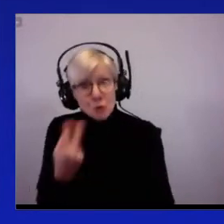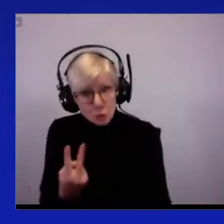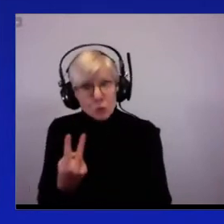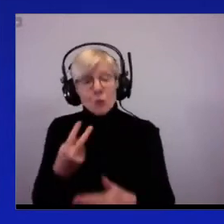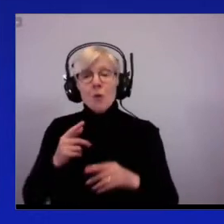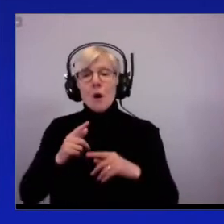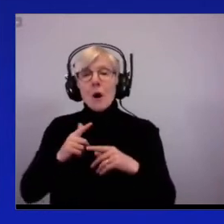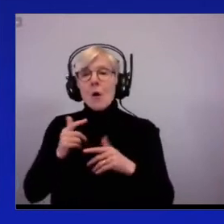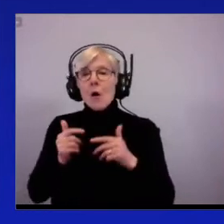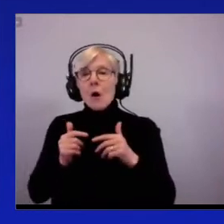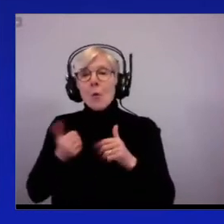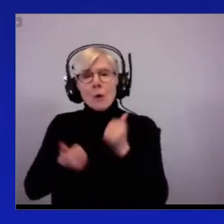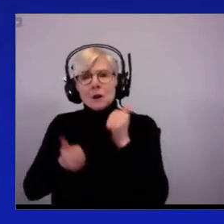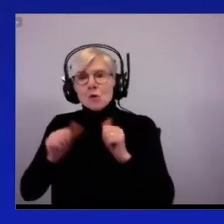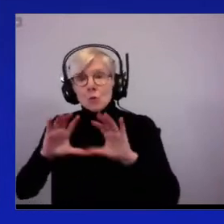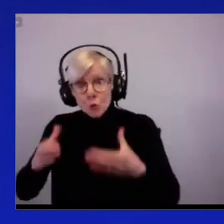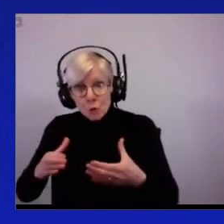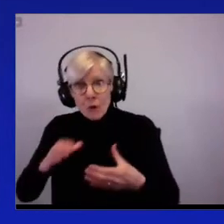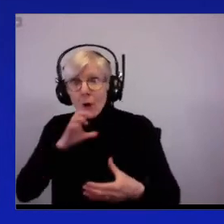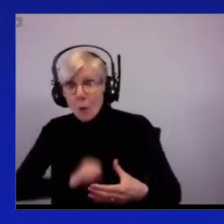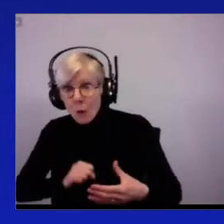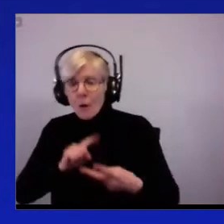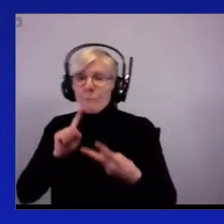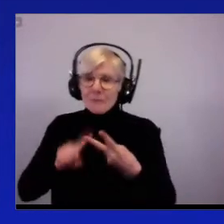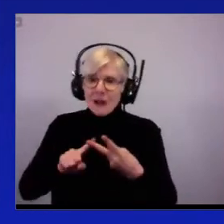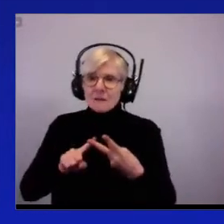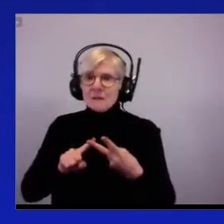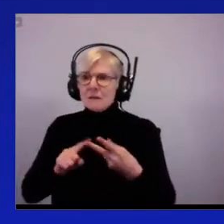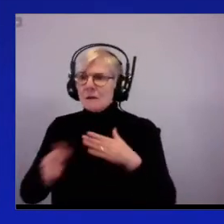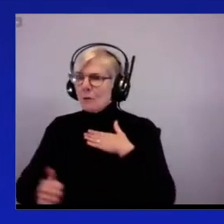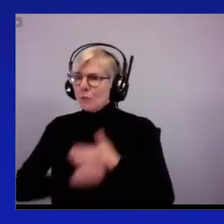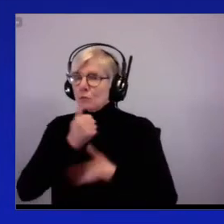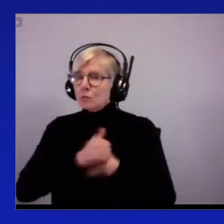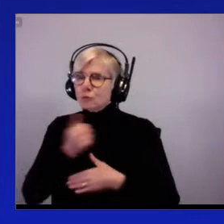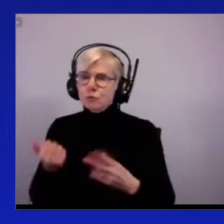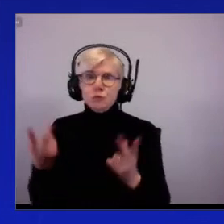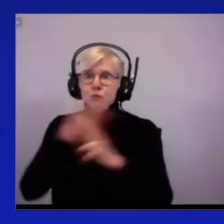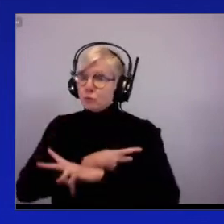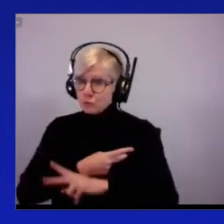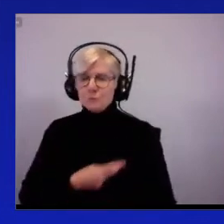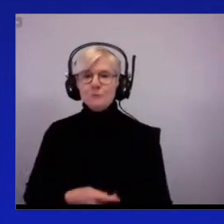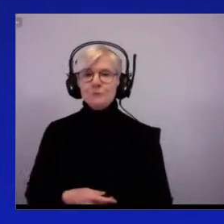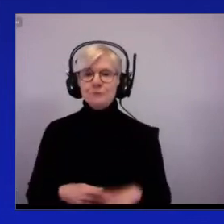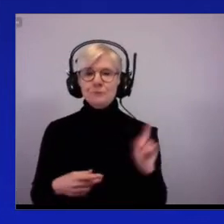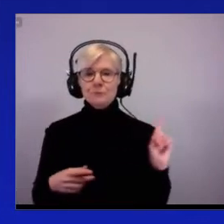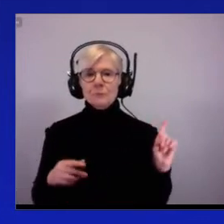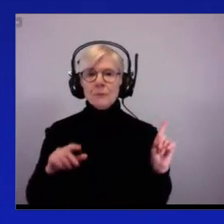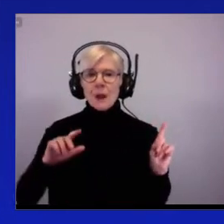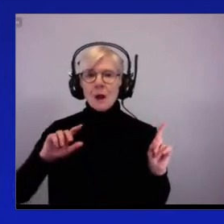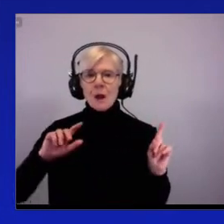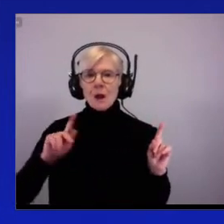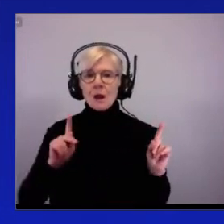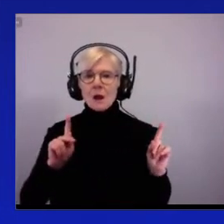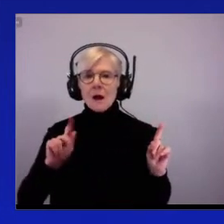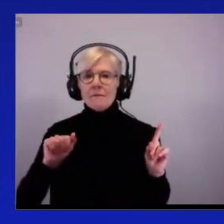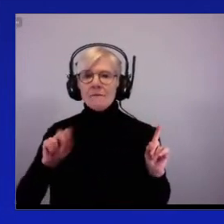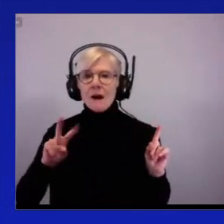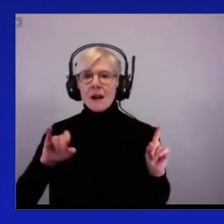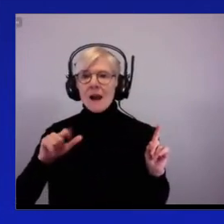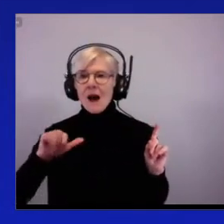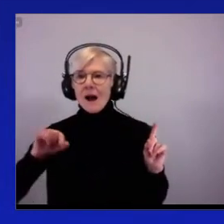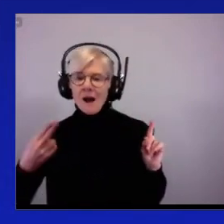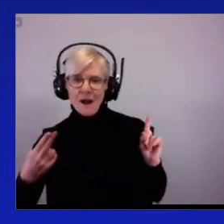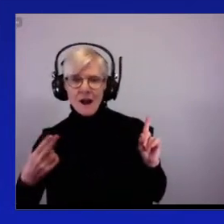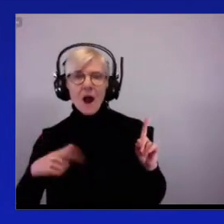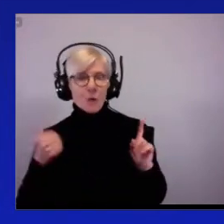which communities are at higher risk. Okay, thank you. This isn't totally related to the vaccines, but I hope we'll continue the message